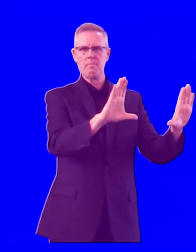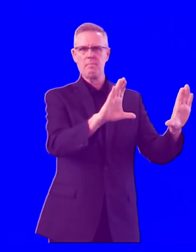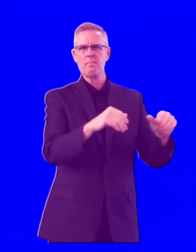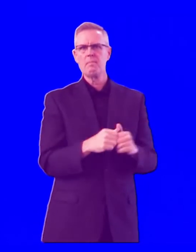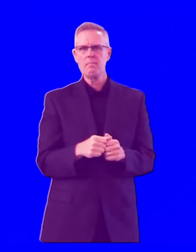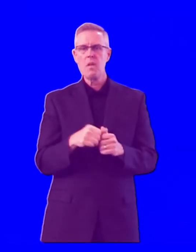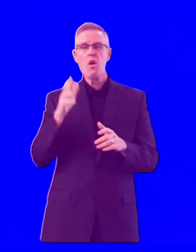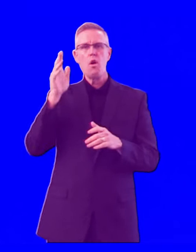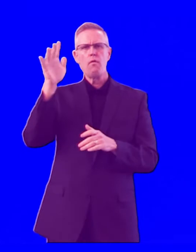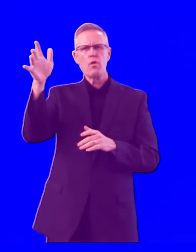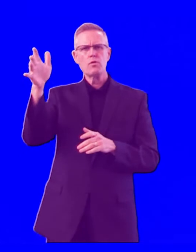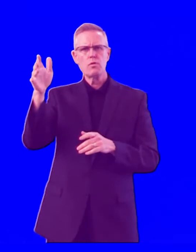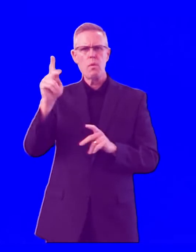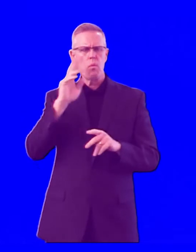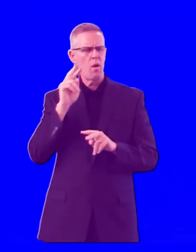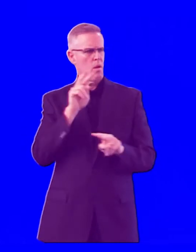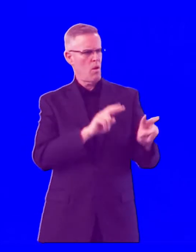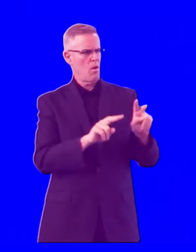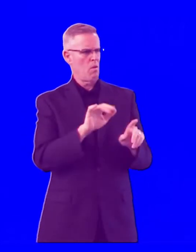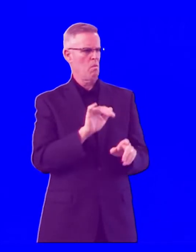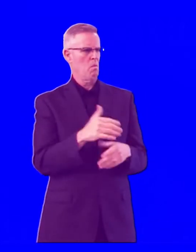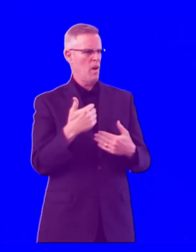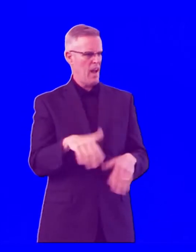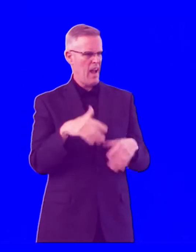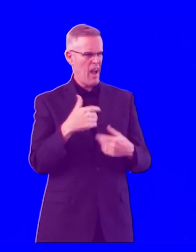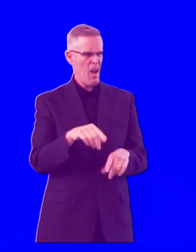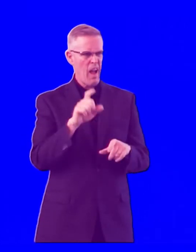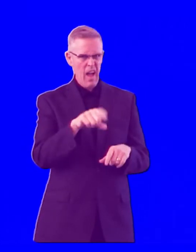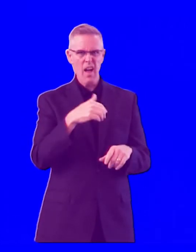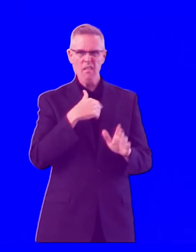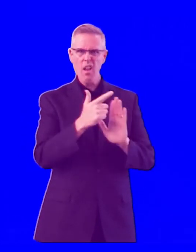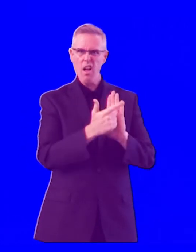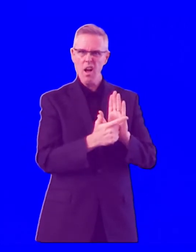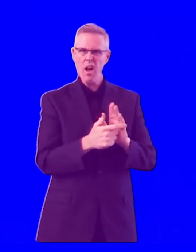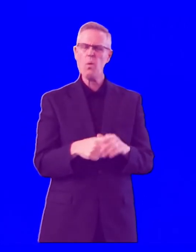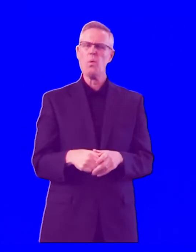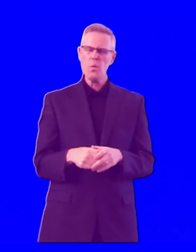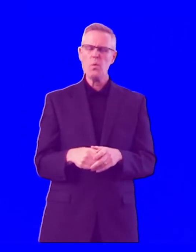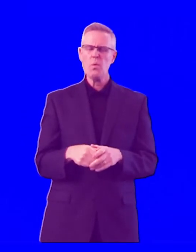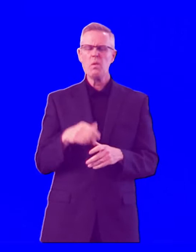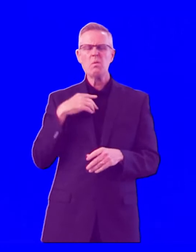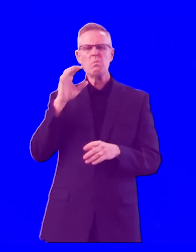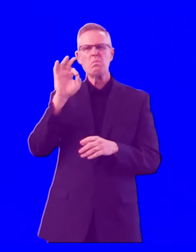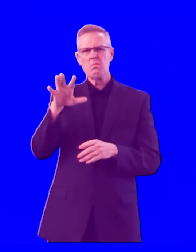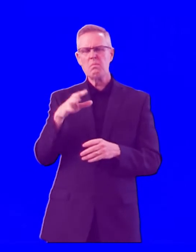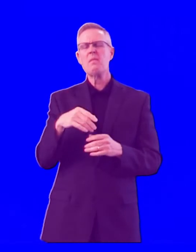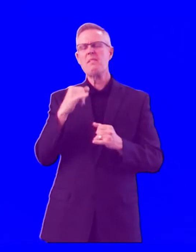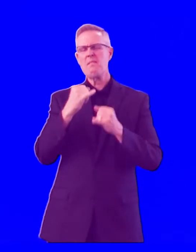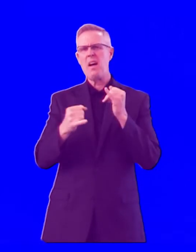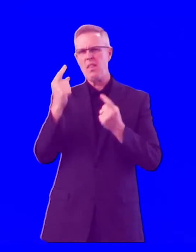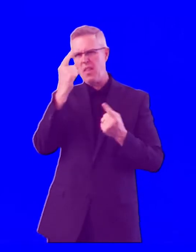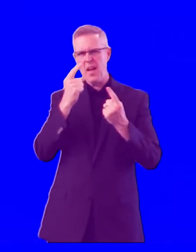to be something that future generations look at and say, wow, it took a law. Let me share a couple final thoughts before I get the